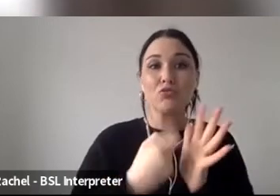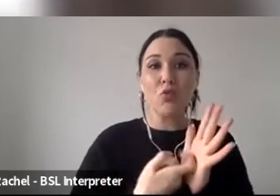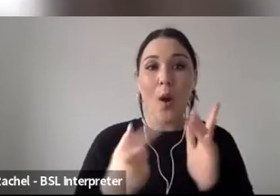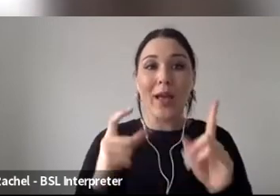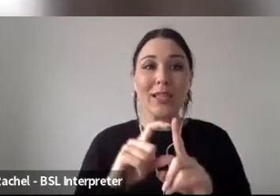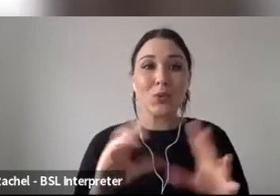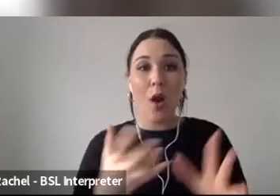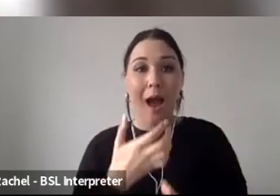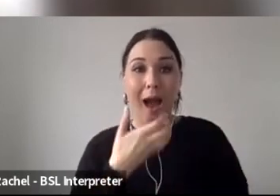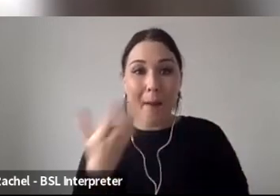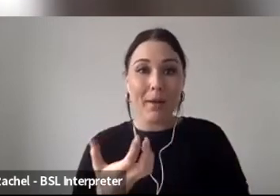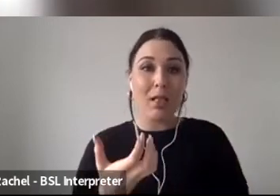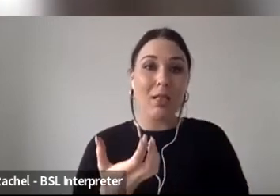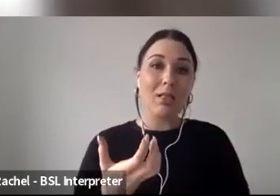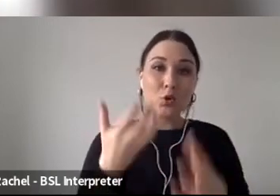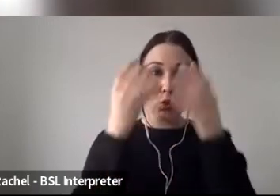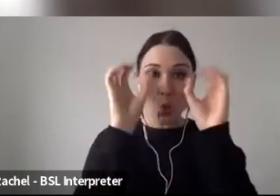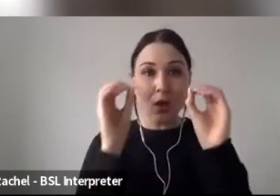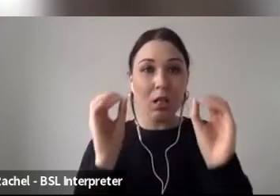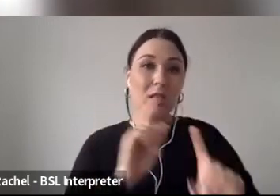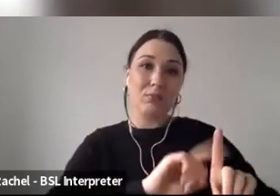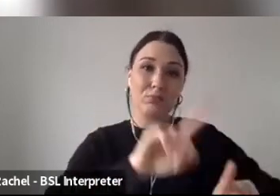some standard functions.